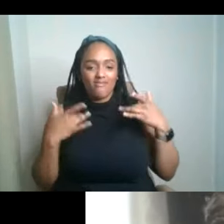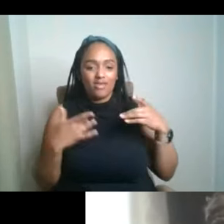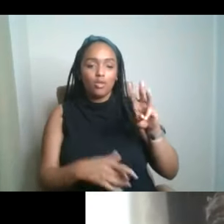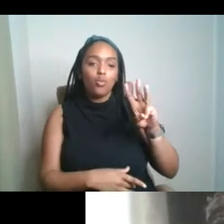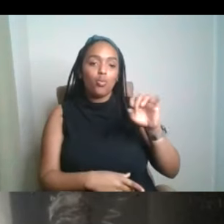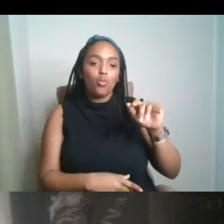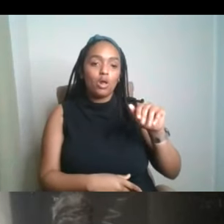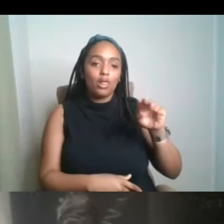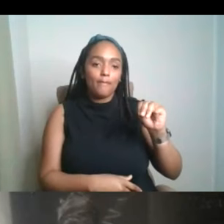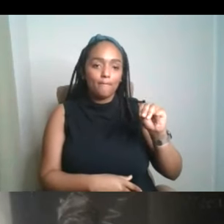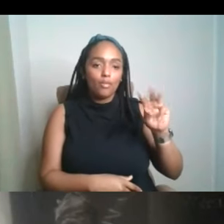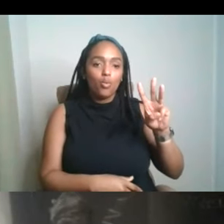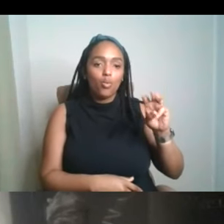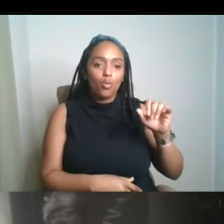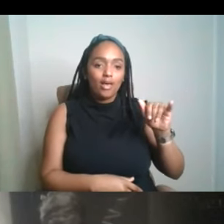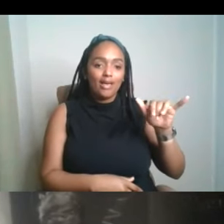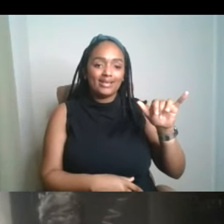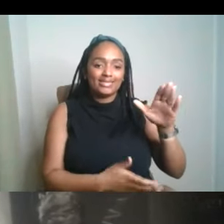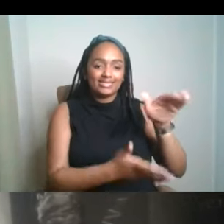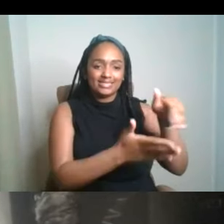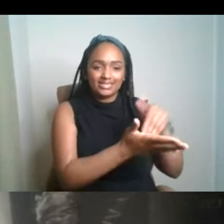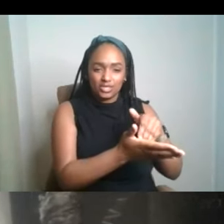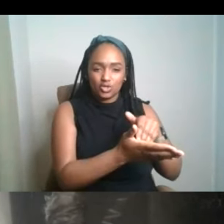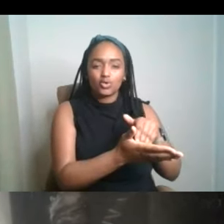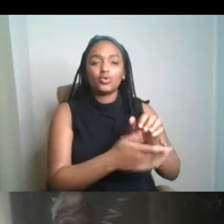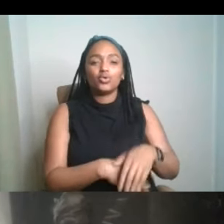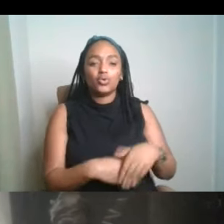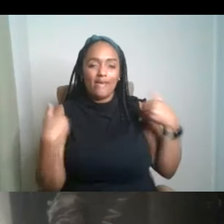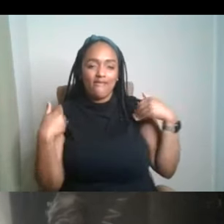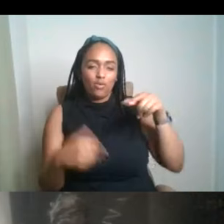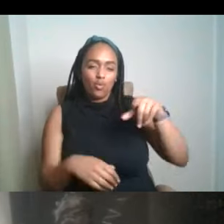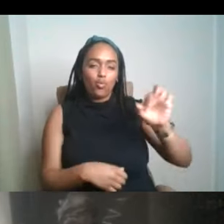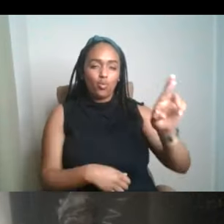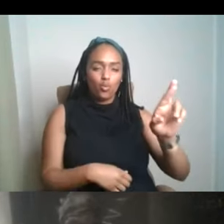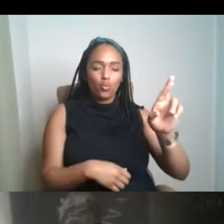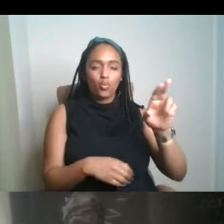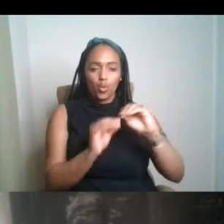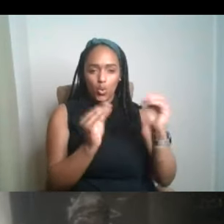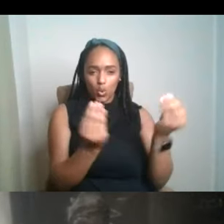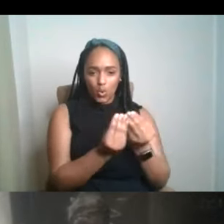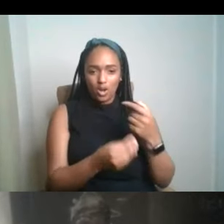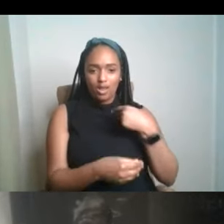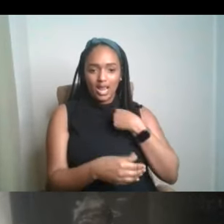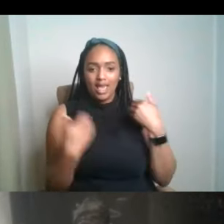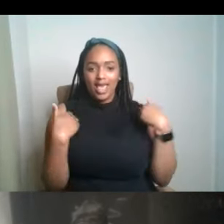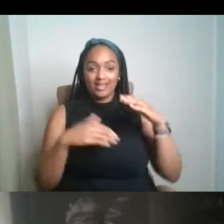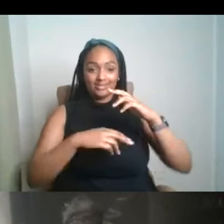downtown Philly, which is basically a queer organization. And we had to do I basically had this table and like talk to